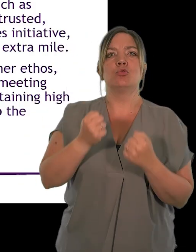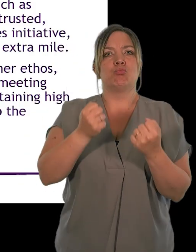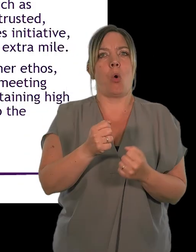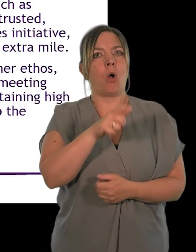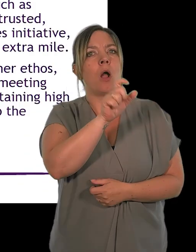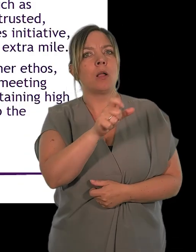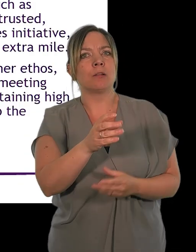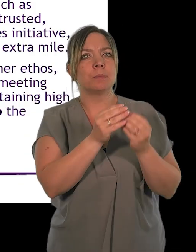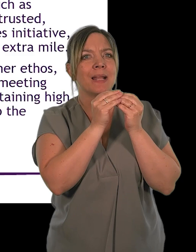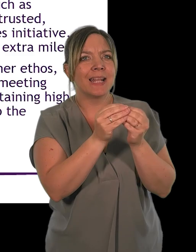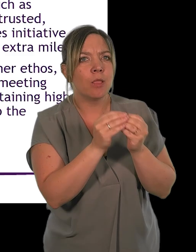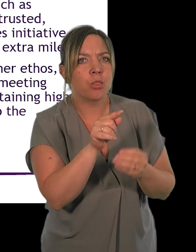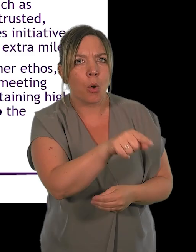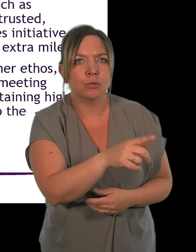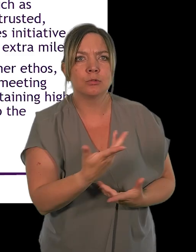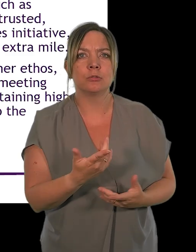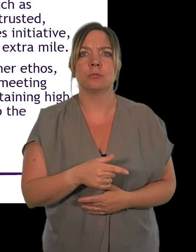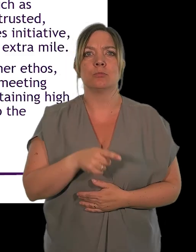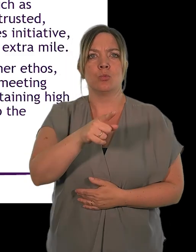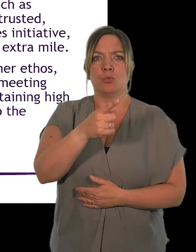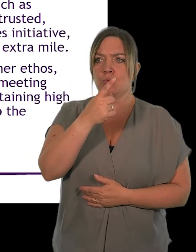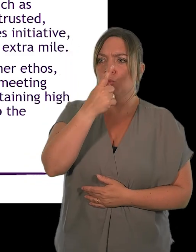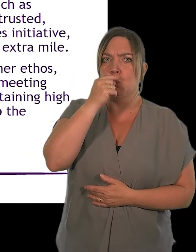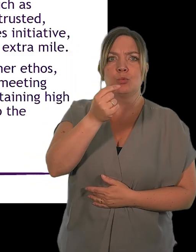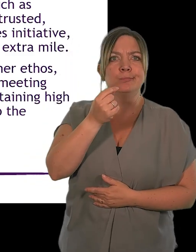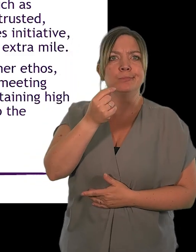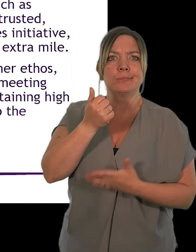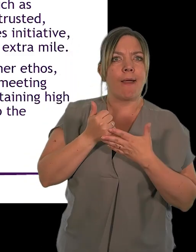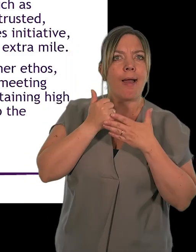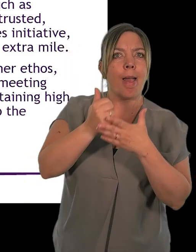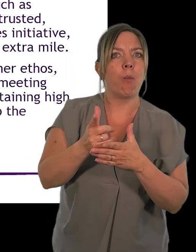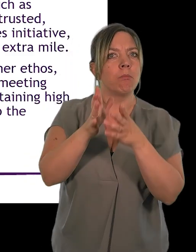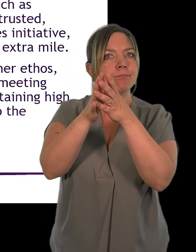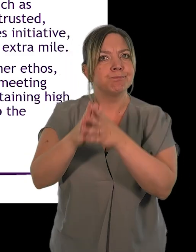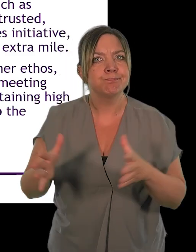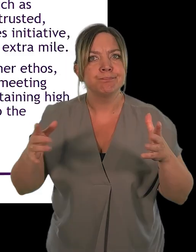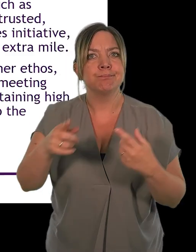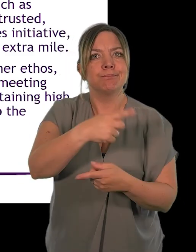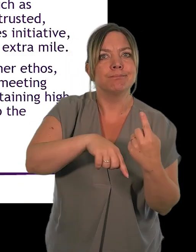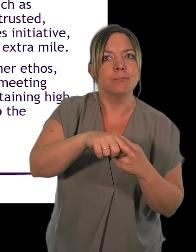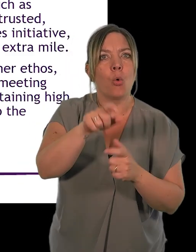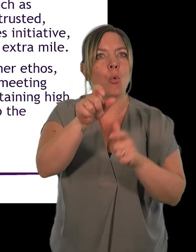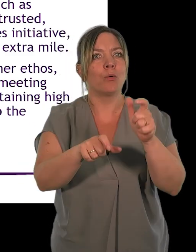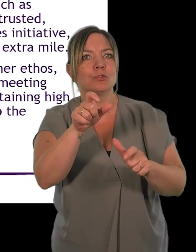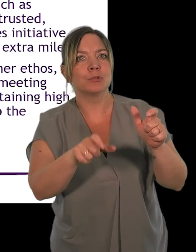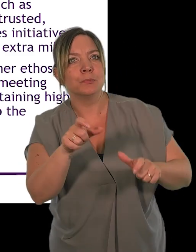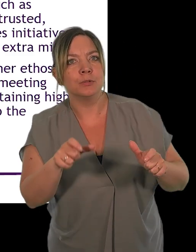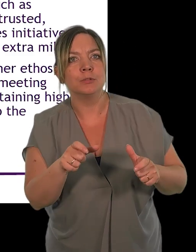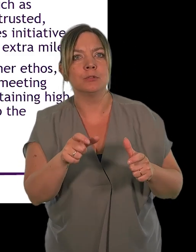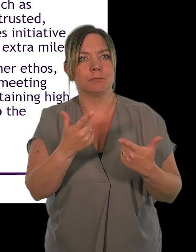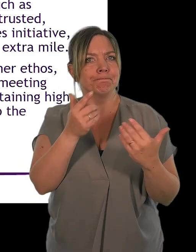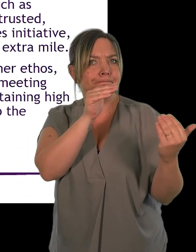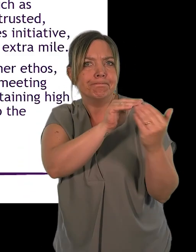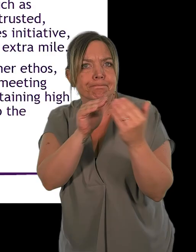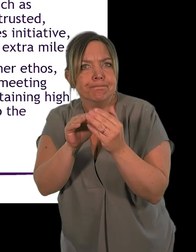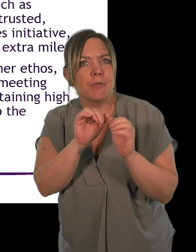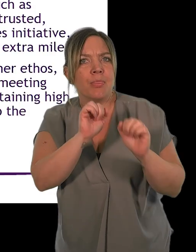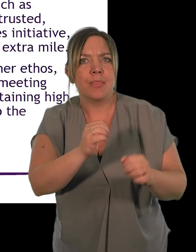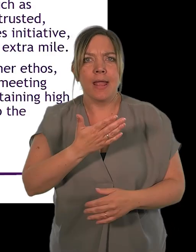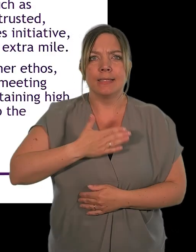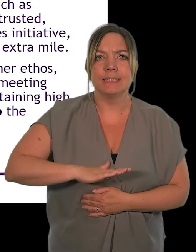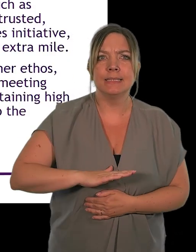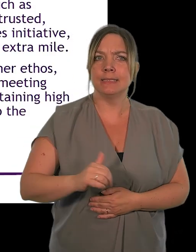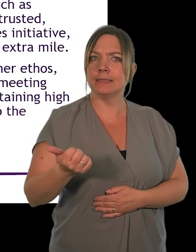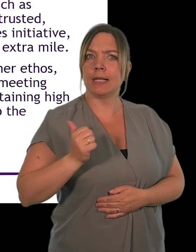and expectations, maintaining high customer satisfaction throughout, both for employees and